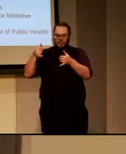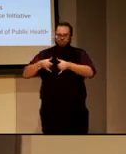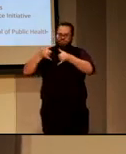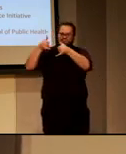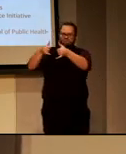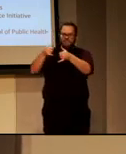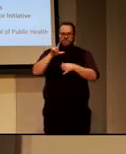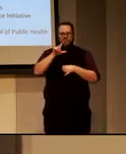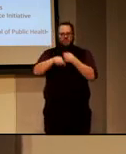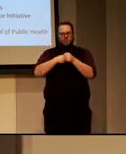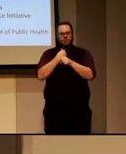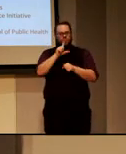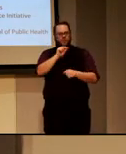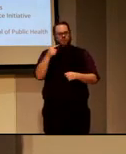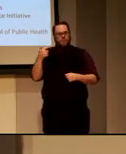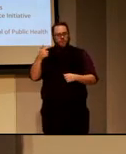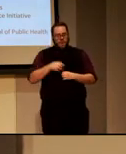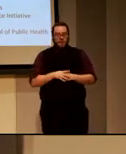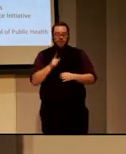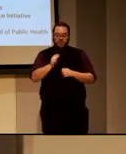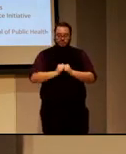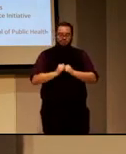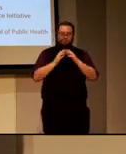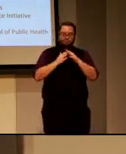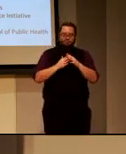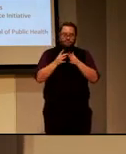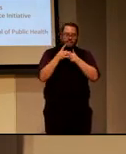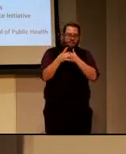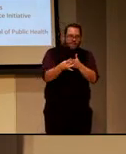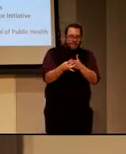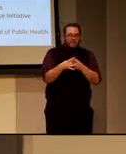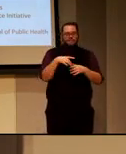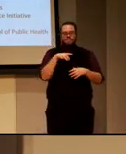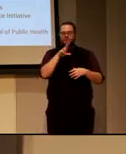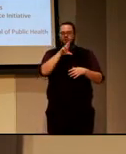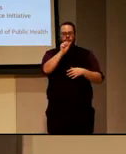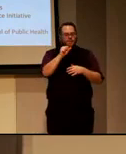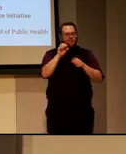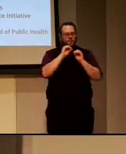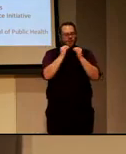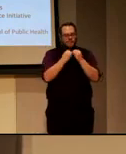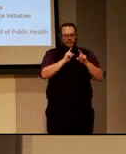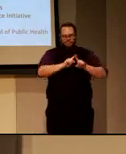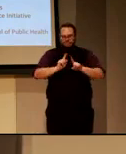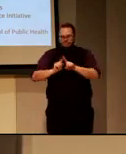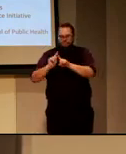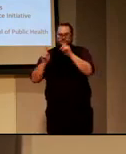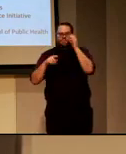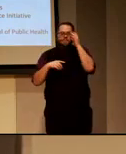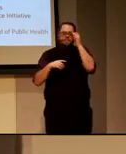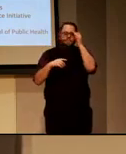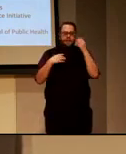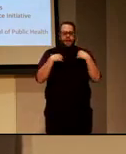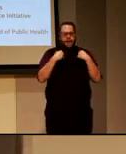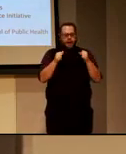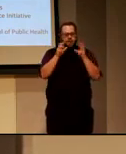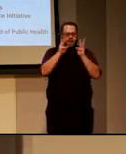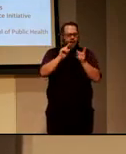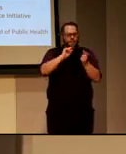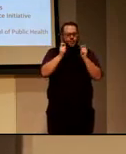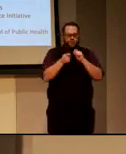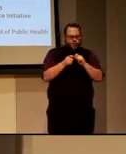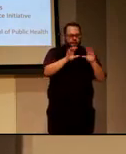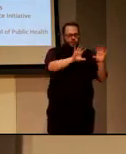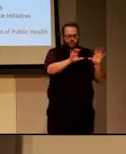founding and leading the working group of over 80 U.S. organizations for the Lancet Countdown on Health and Climate Change, Dr.